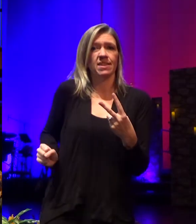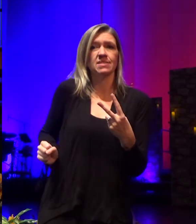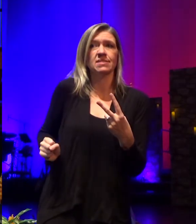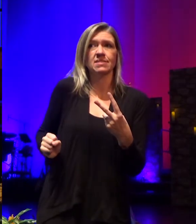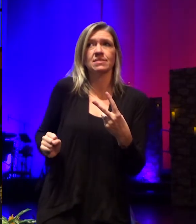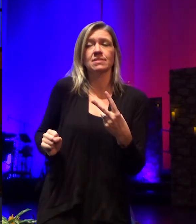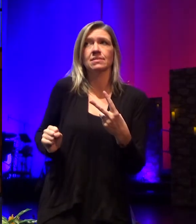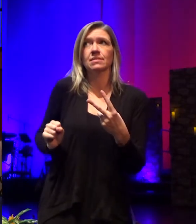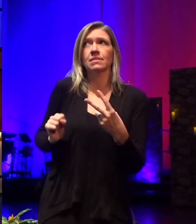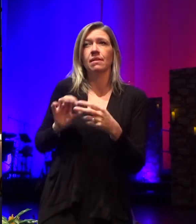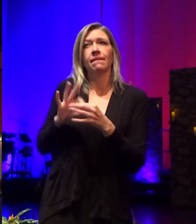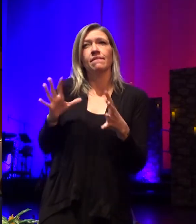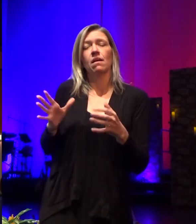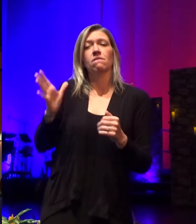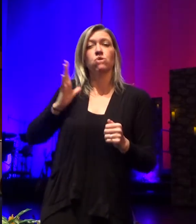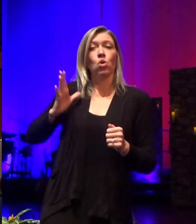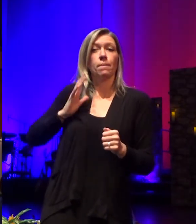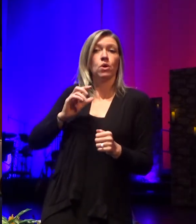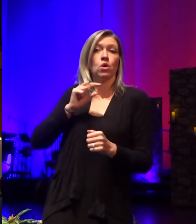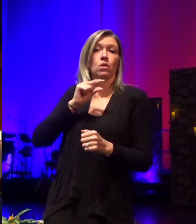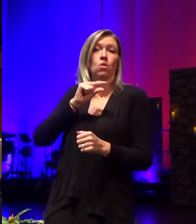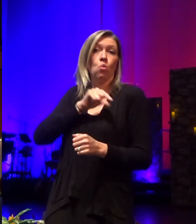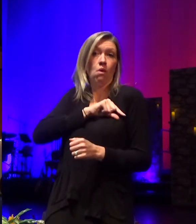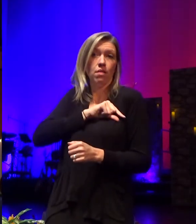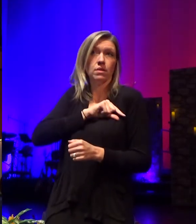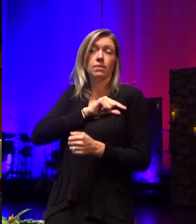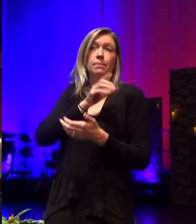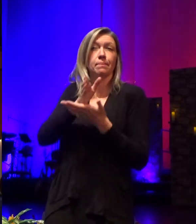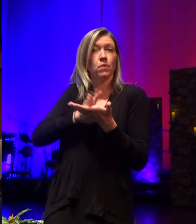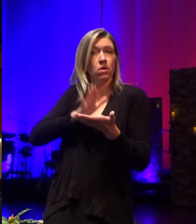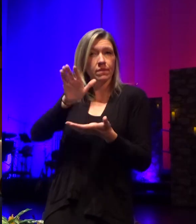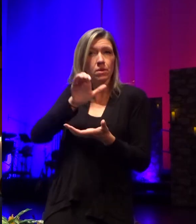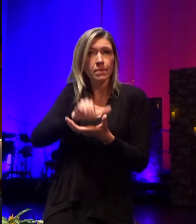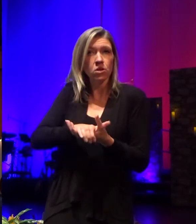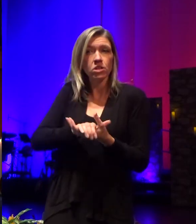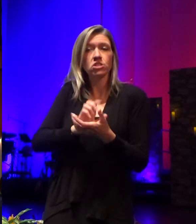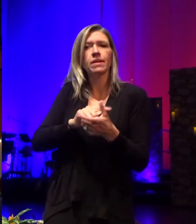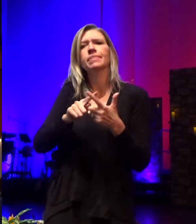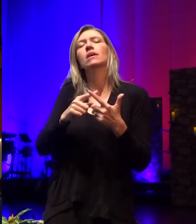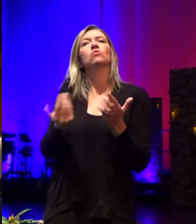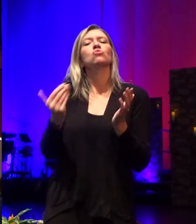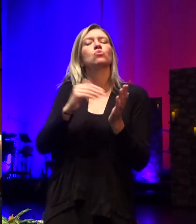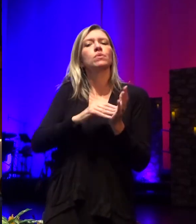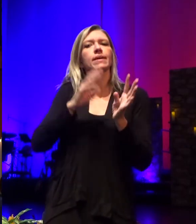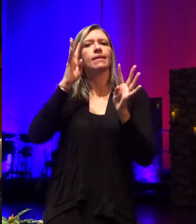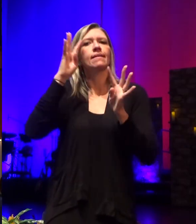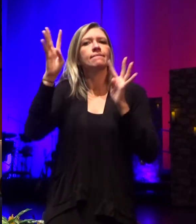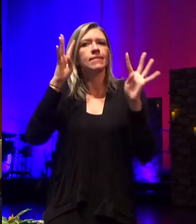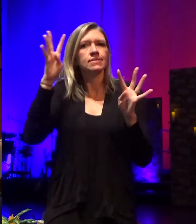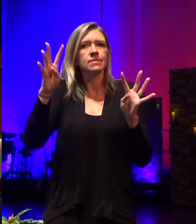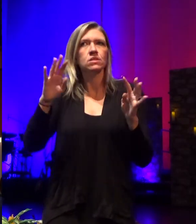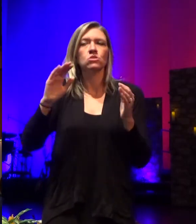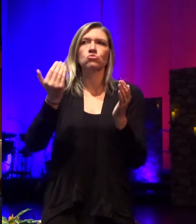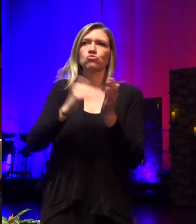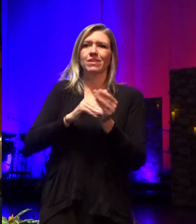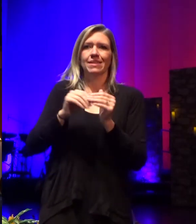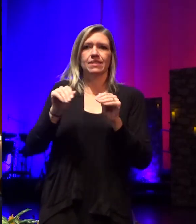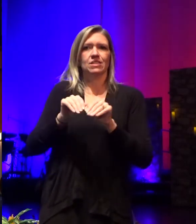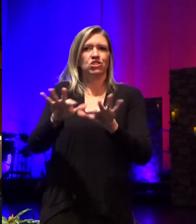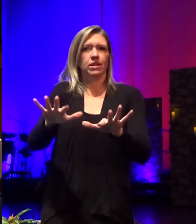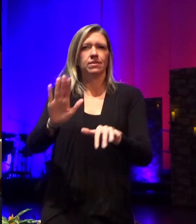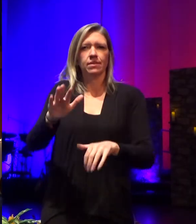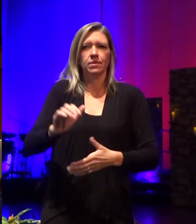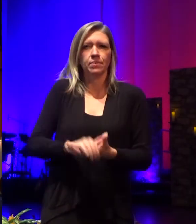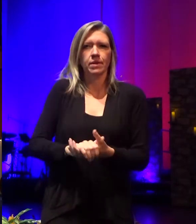a former quality of their marriage and have reinvented and re-enchanted it to a higher